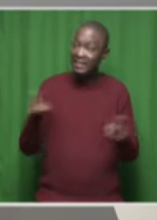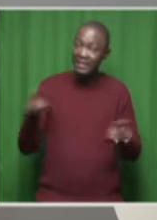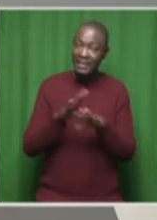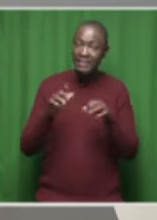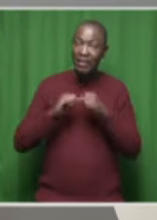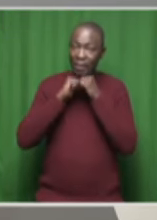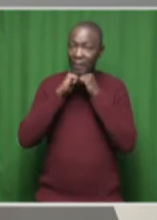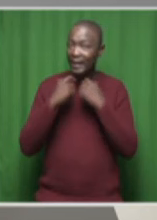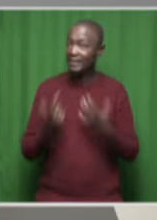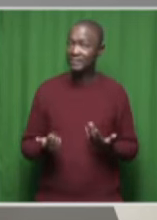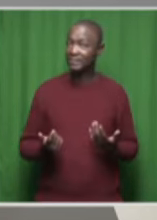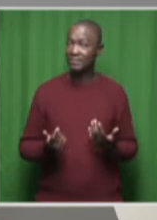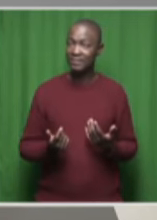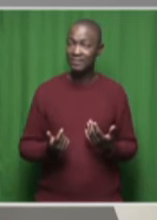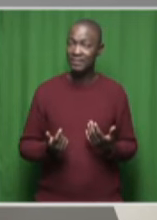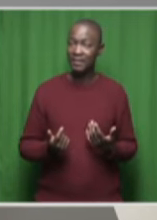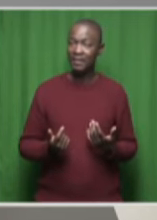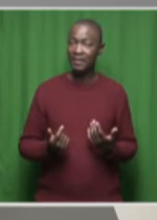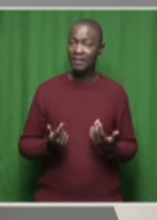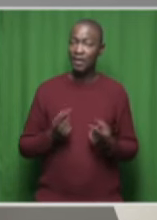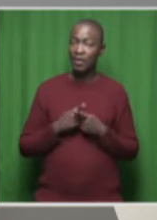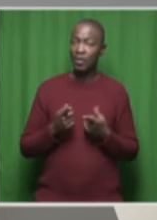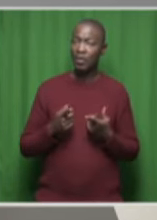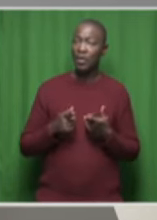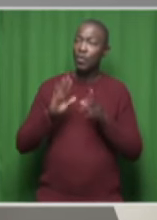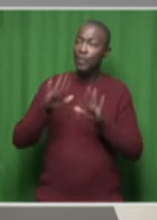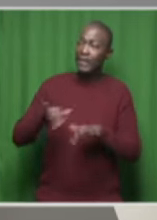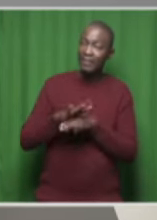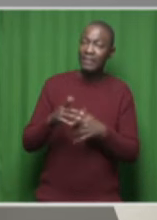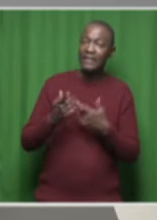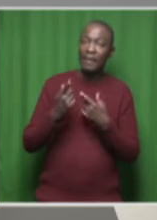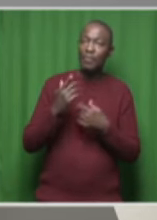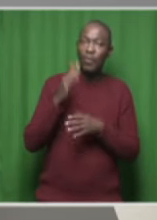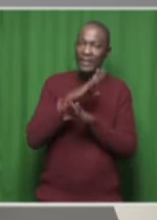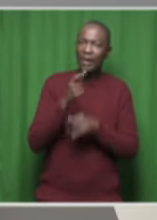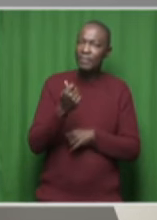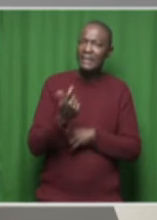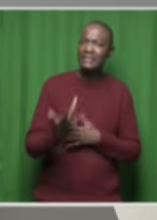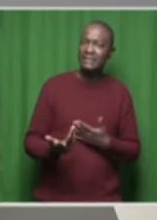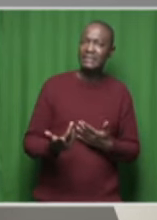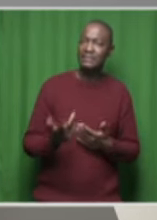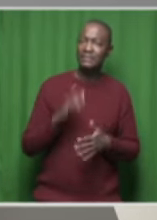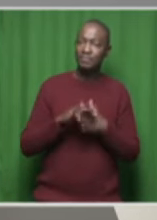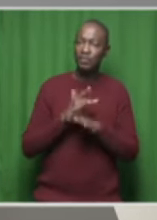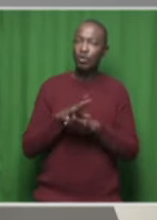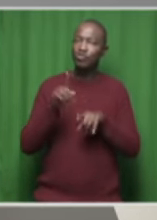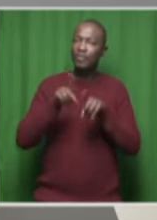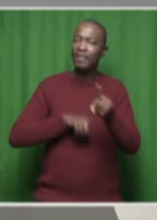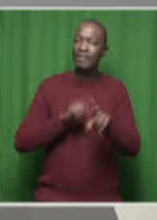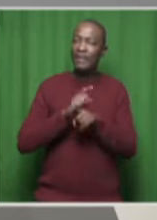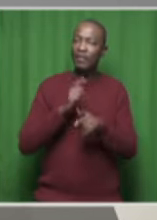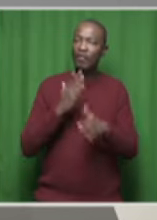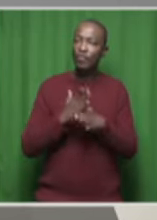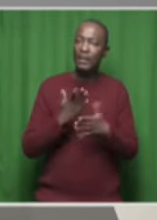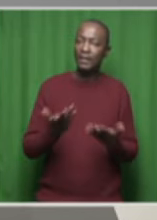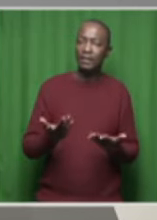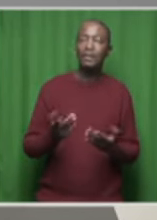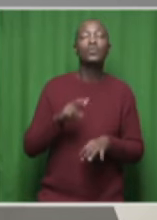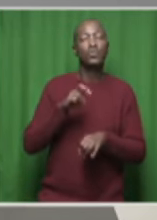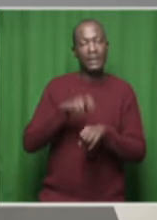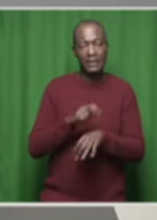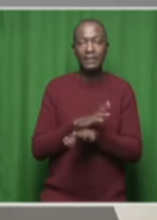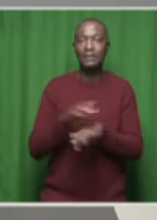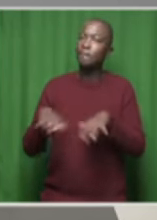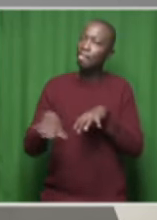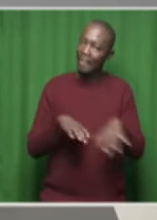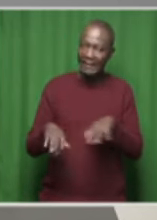And our grandparents, and we're leaving them penniless because of the failure of officialdom. We need active citizenry